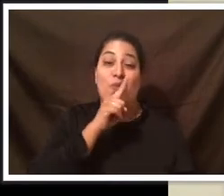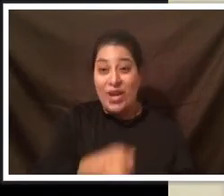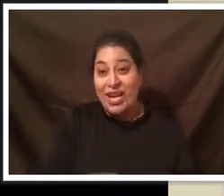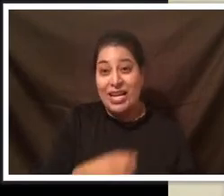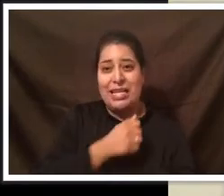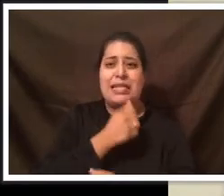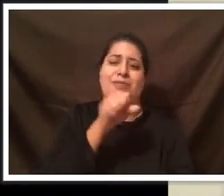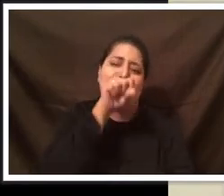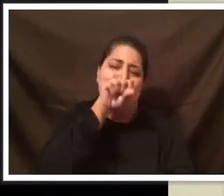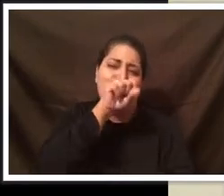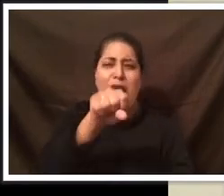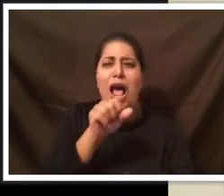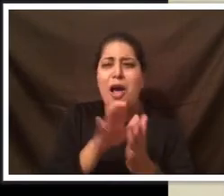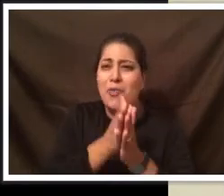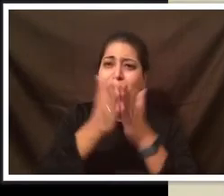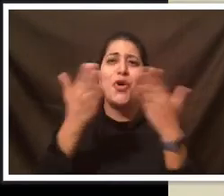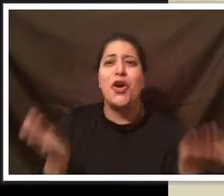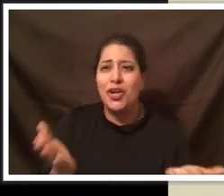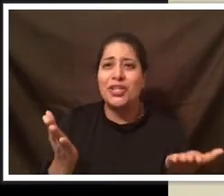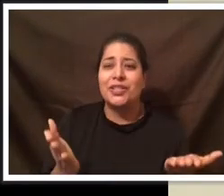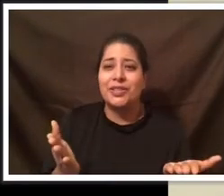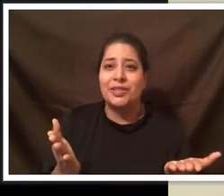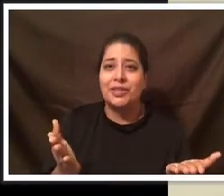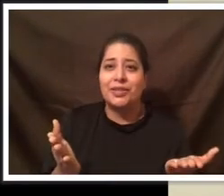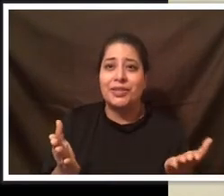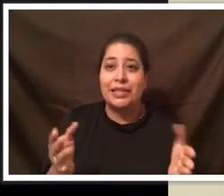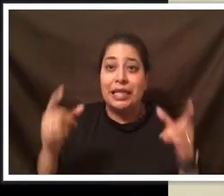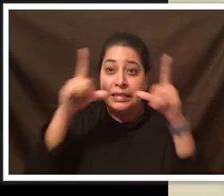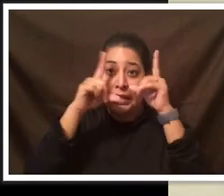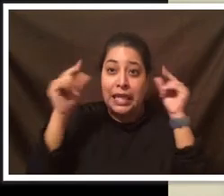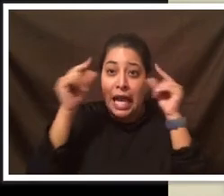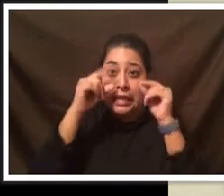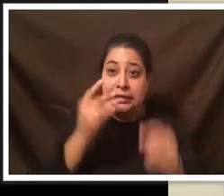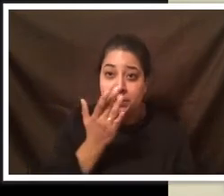the sides of the rope ladder, and up he went.